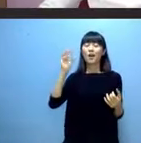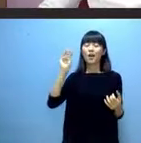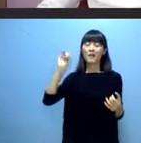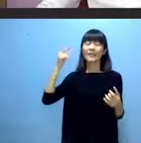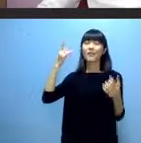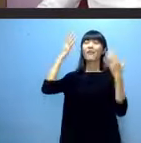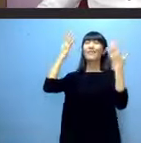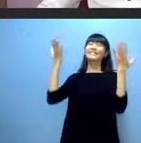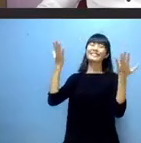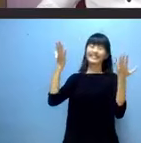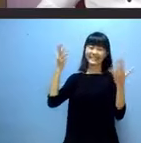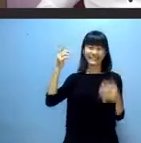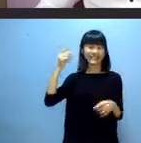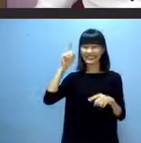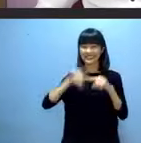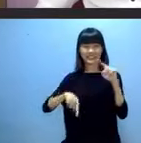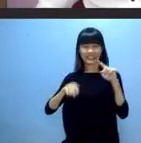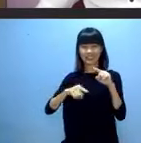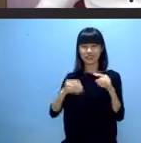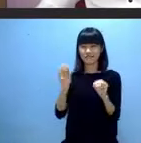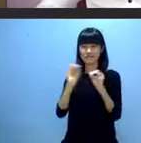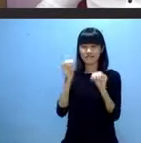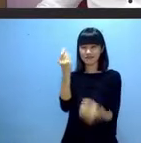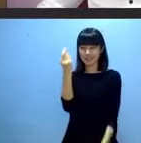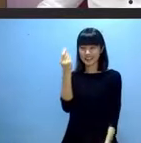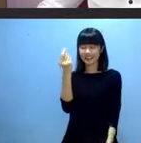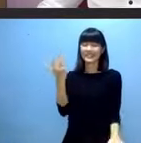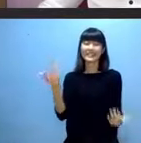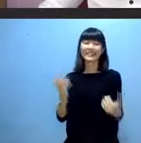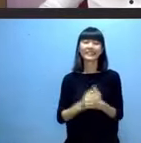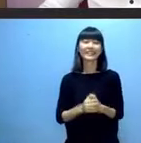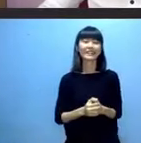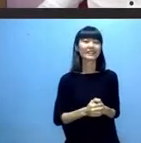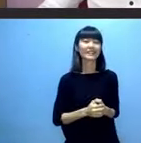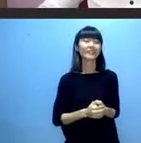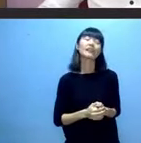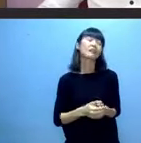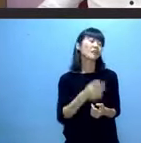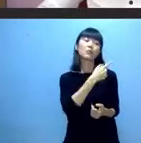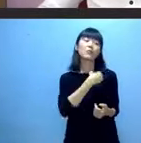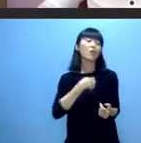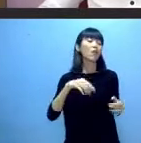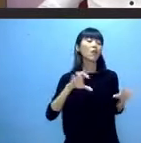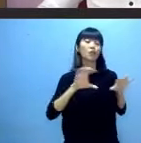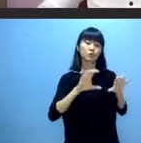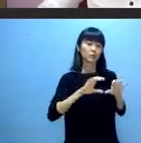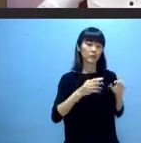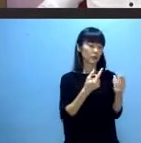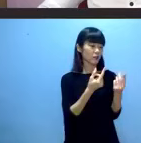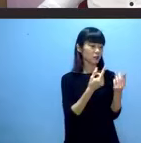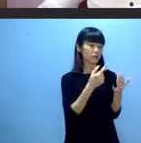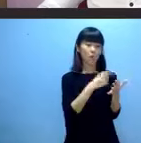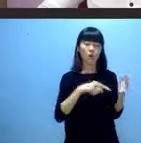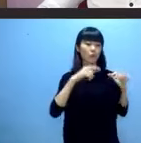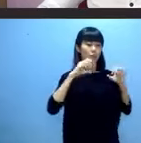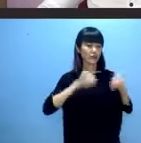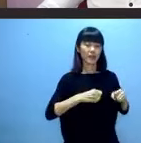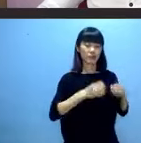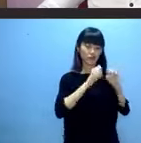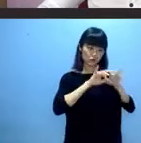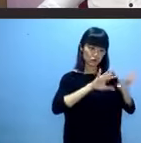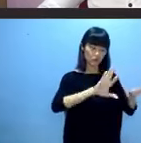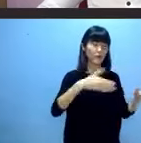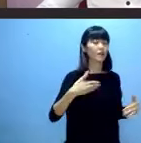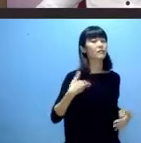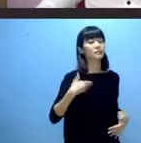streak? No, I think we're just all doing what we can to spread a bit of joy, spread a bit of positivity during this